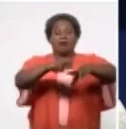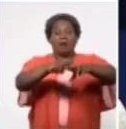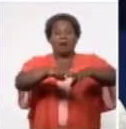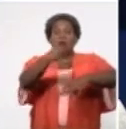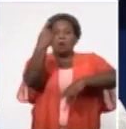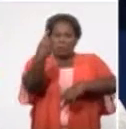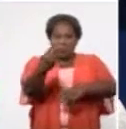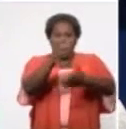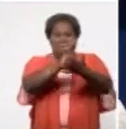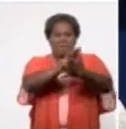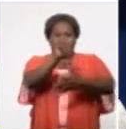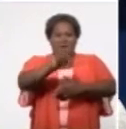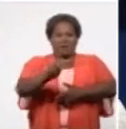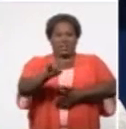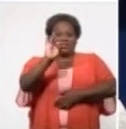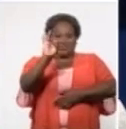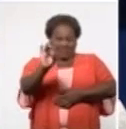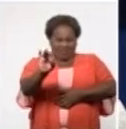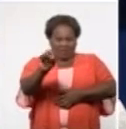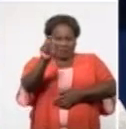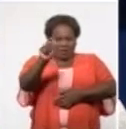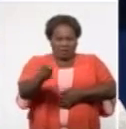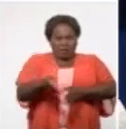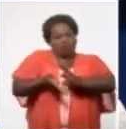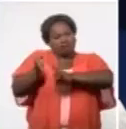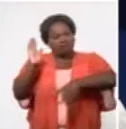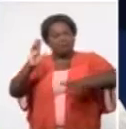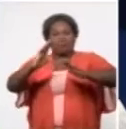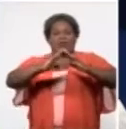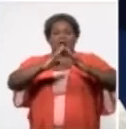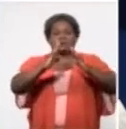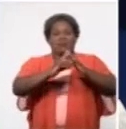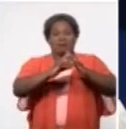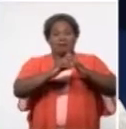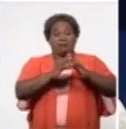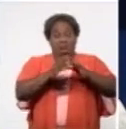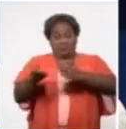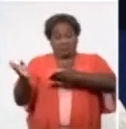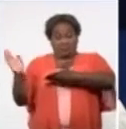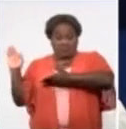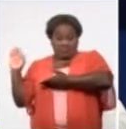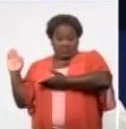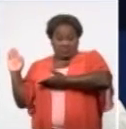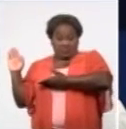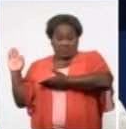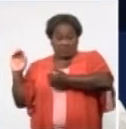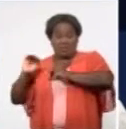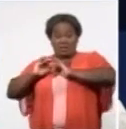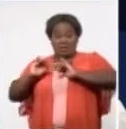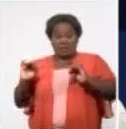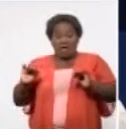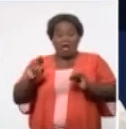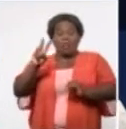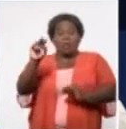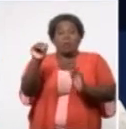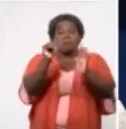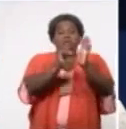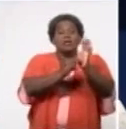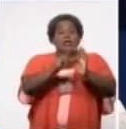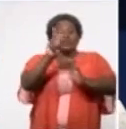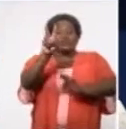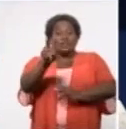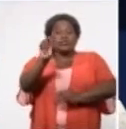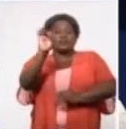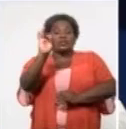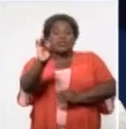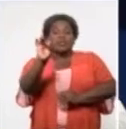of 3.57%, and thus occupies the 21st place among the countries of the region and the